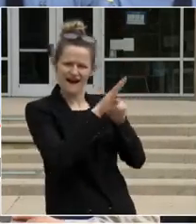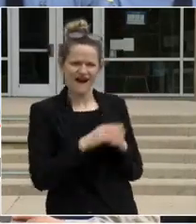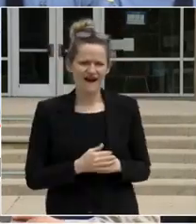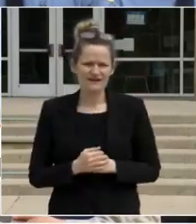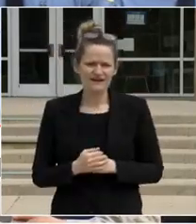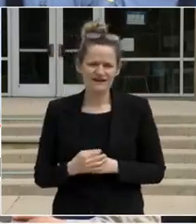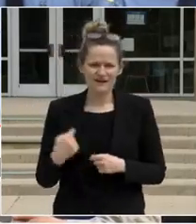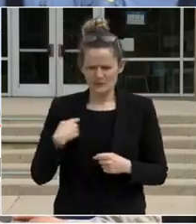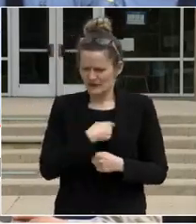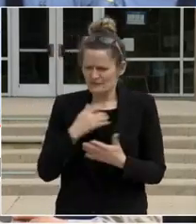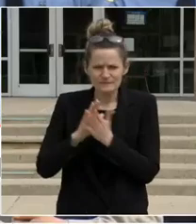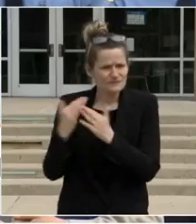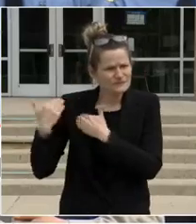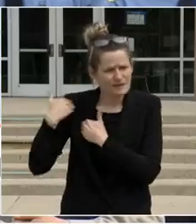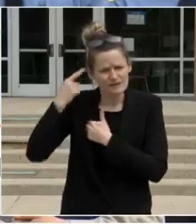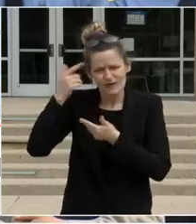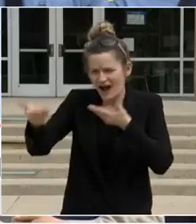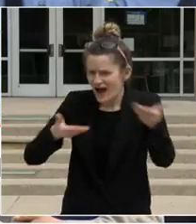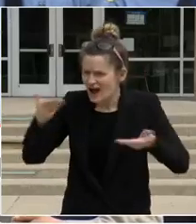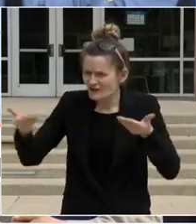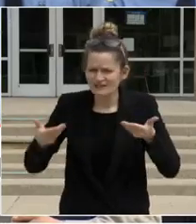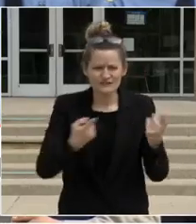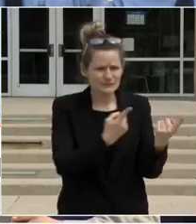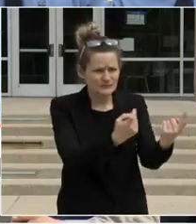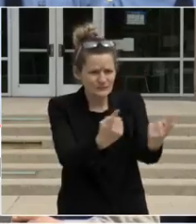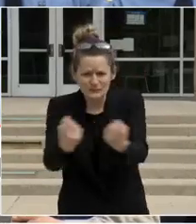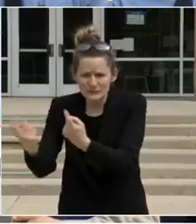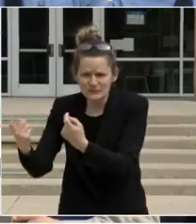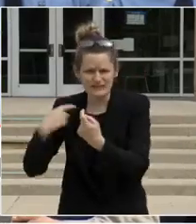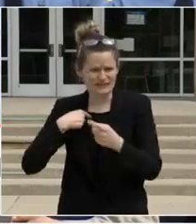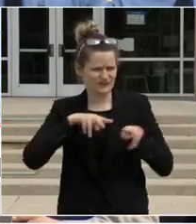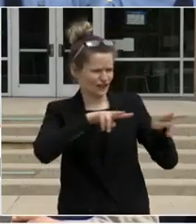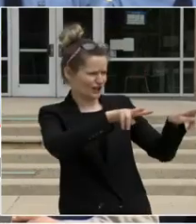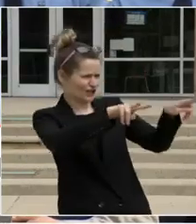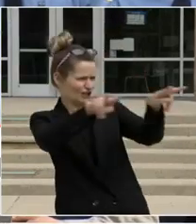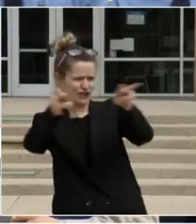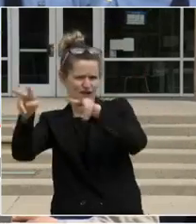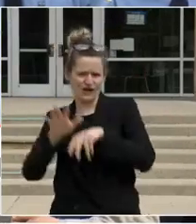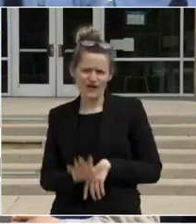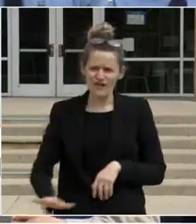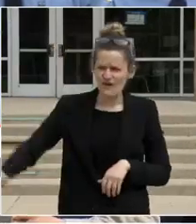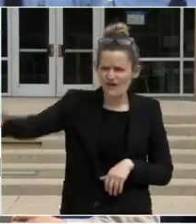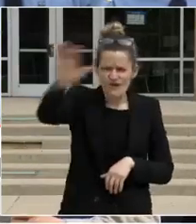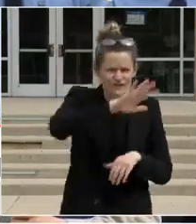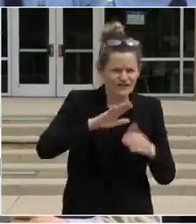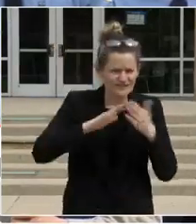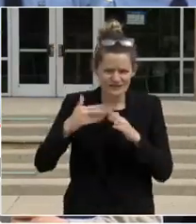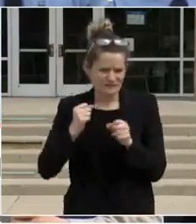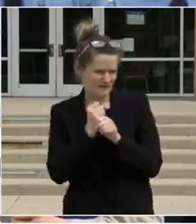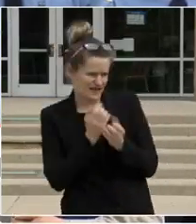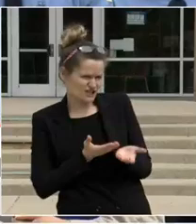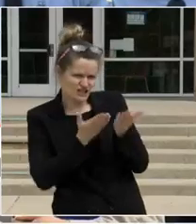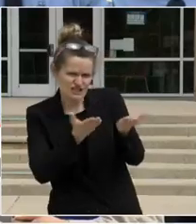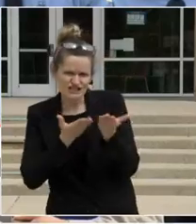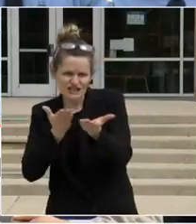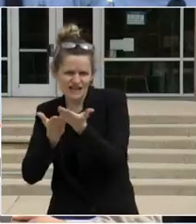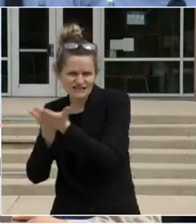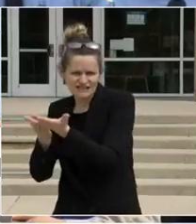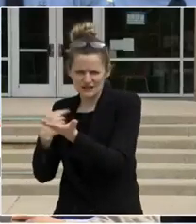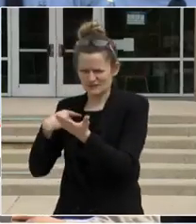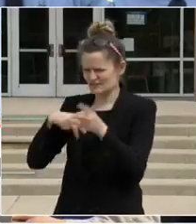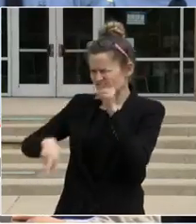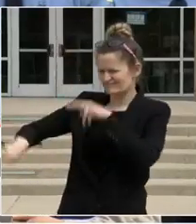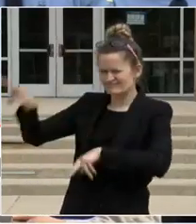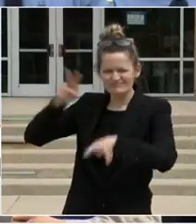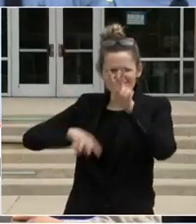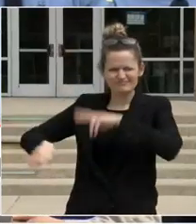put, we're looking at what's happening across the entire landscape as we make these recommendations. We're looking across what's happening in the